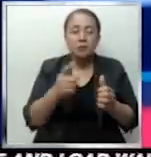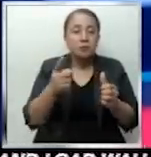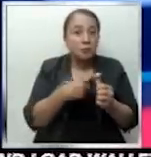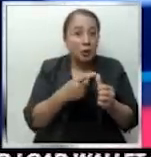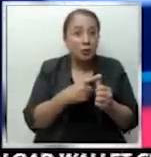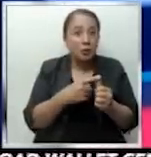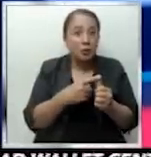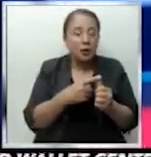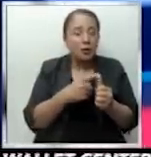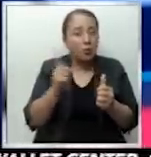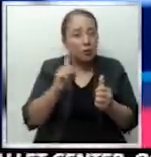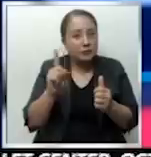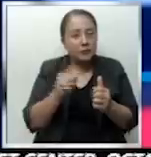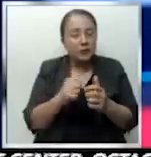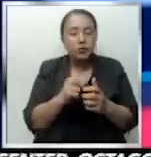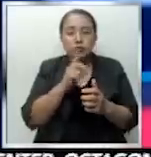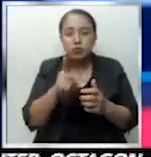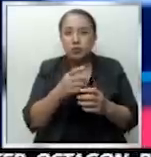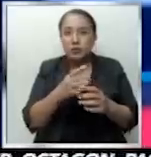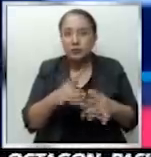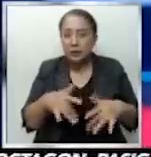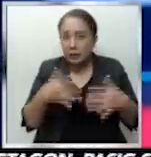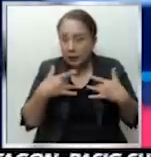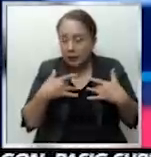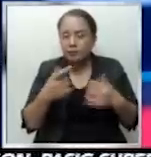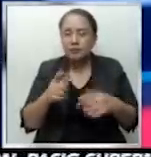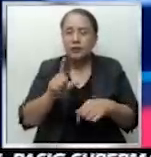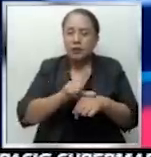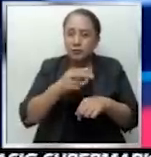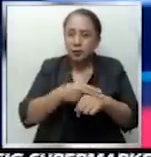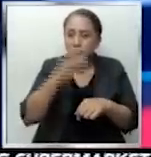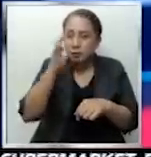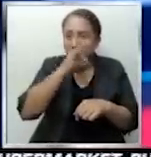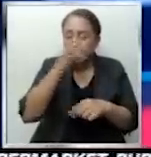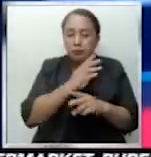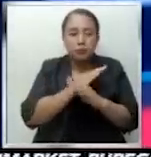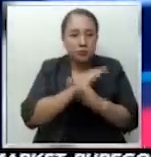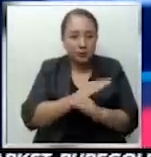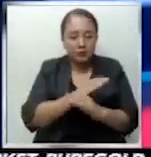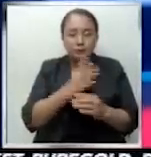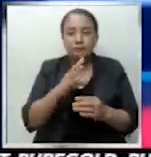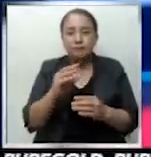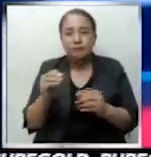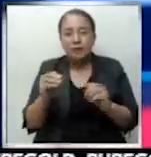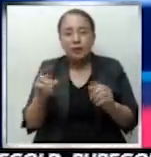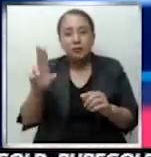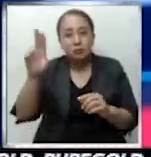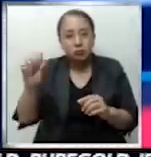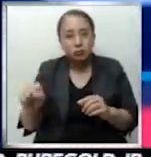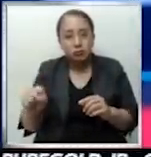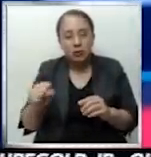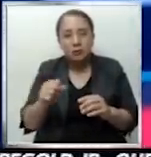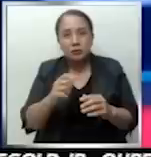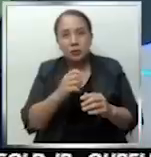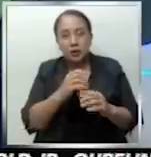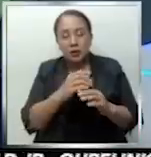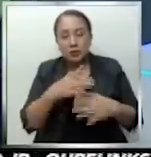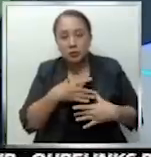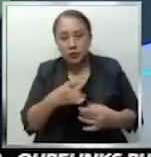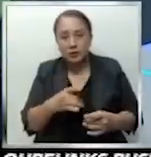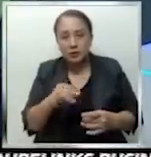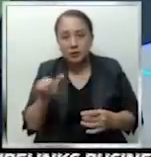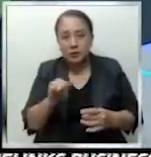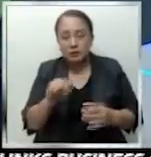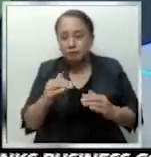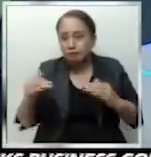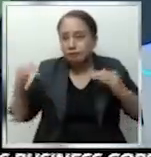ensure the lives and the livelihoods of Filipinos are protected, mm-hmm. and that U.S. Security interests are also enhanced. Of